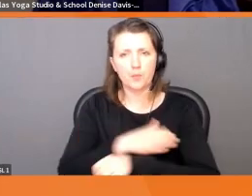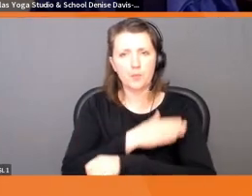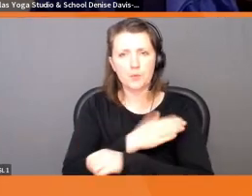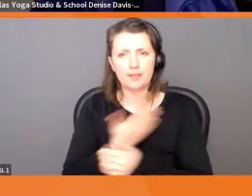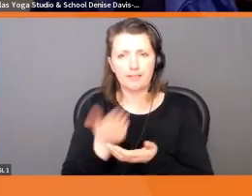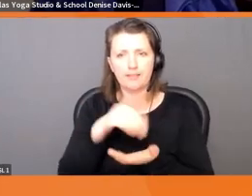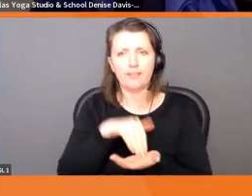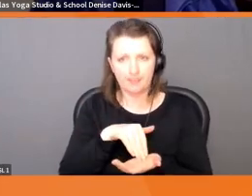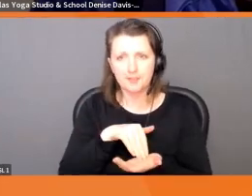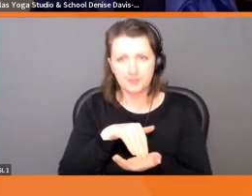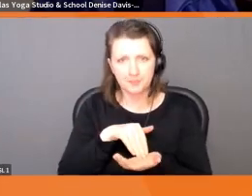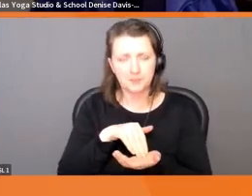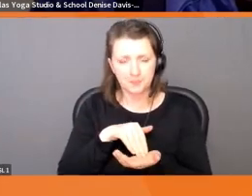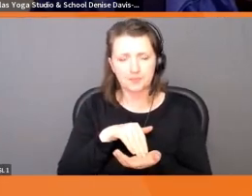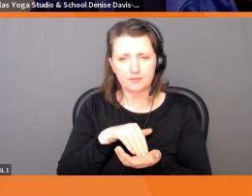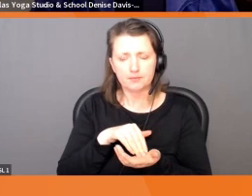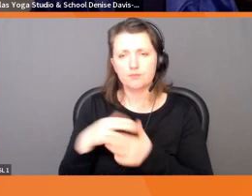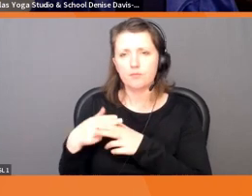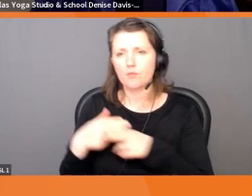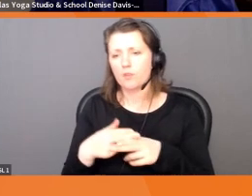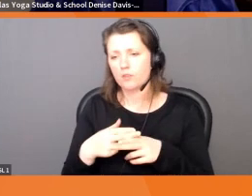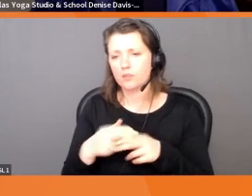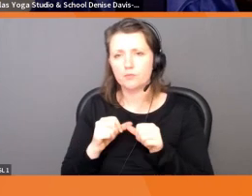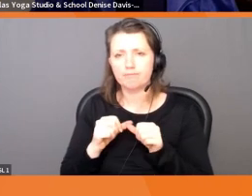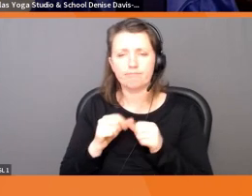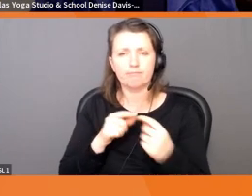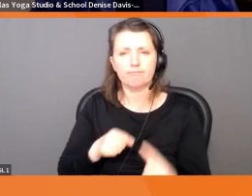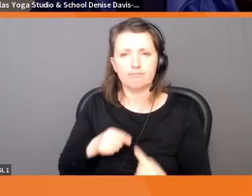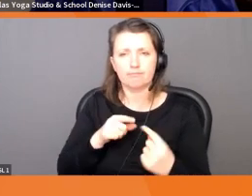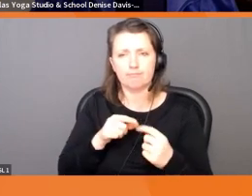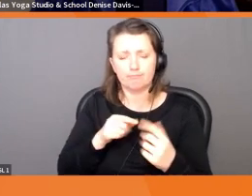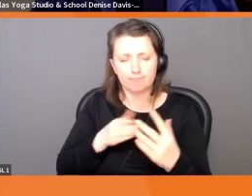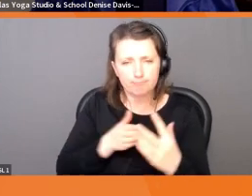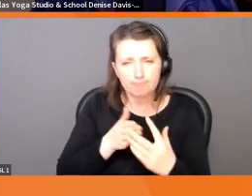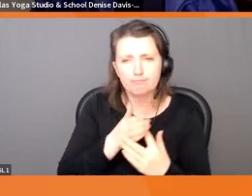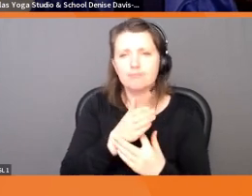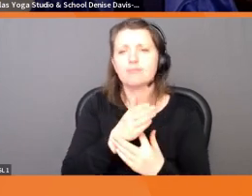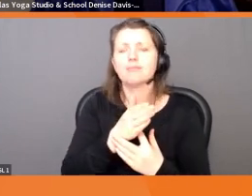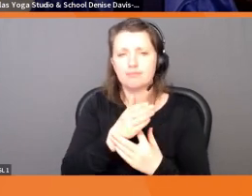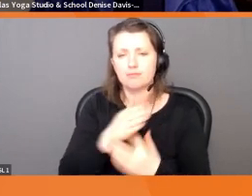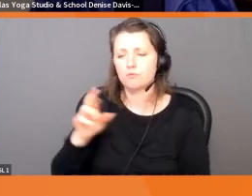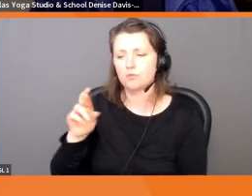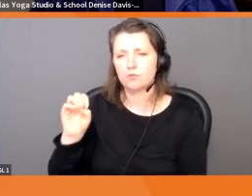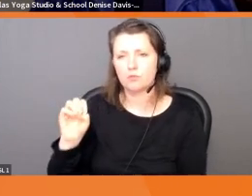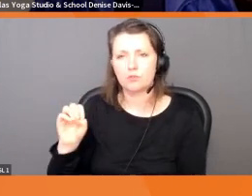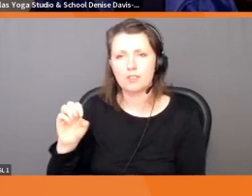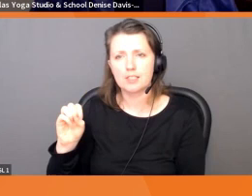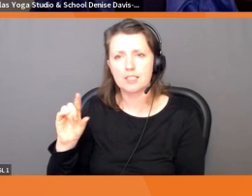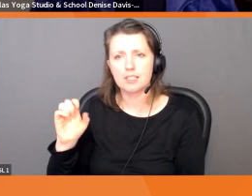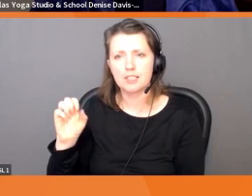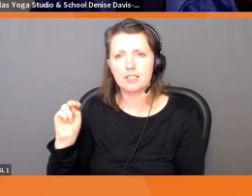off. So it's a piece of music called Resilience, and that's really what we're working towards, is